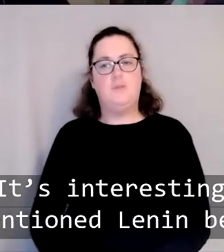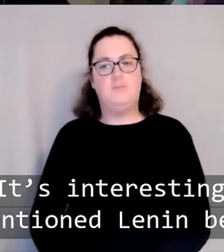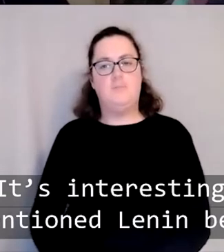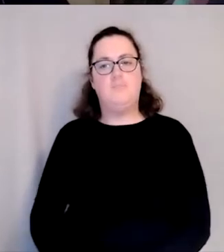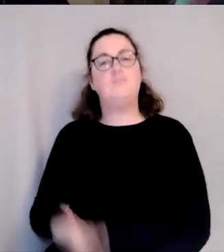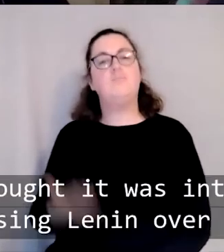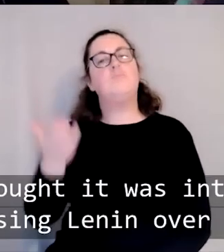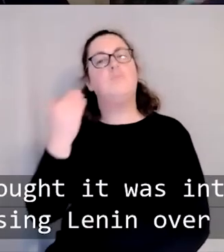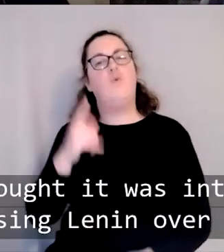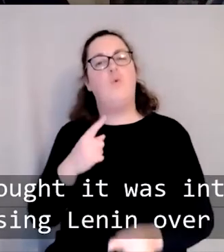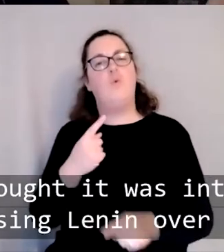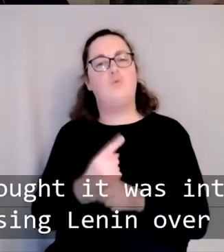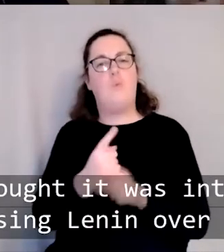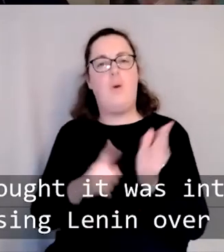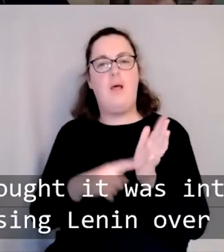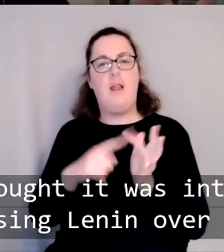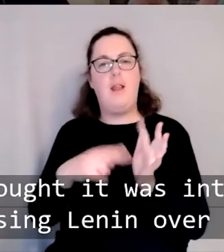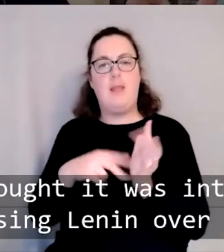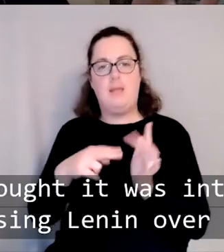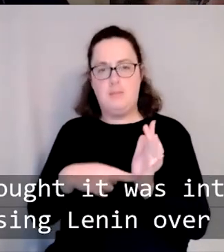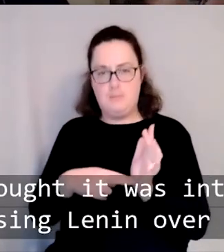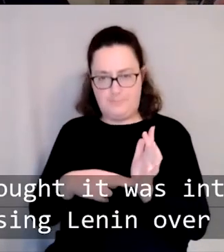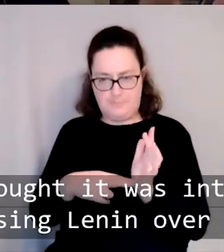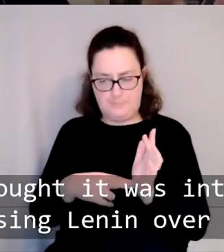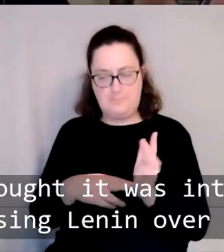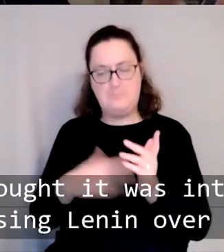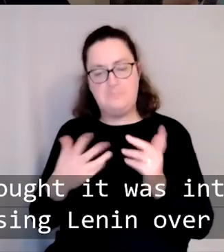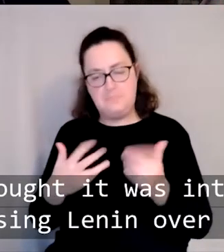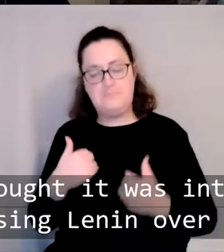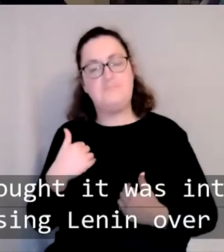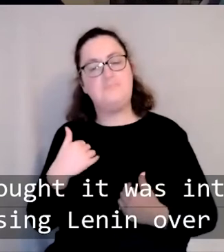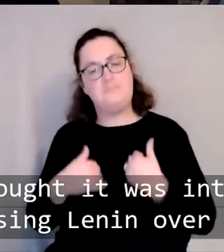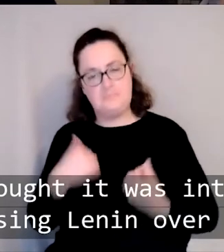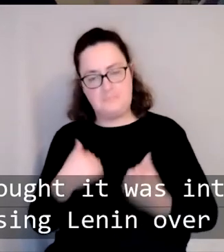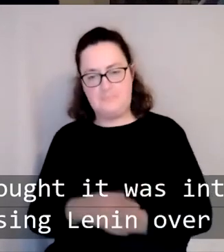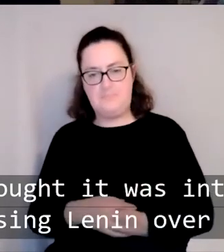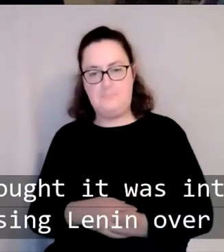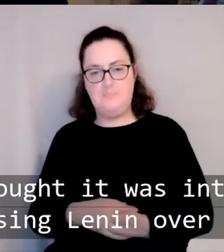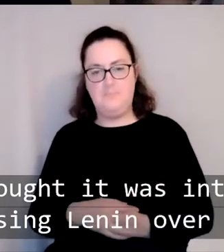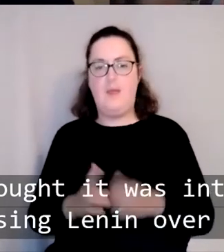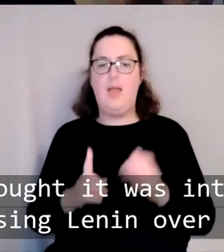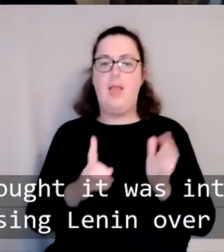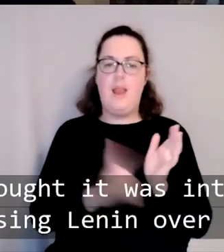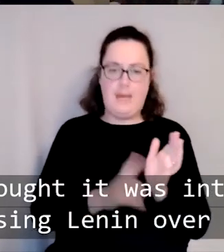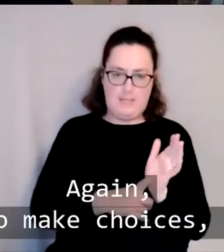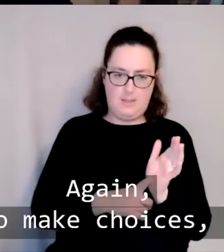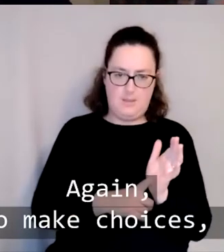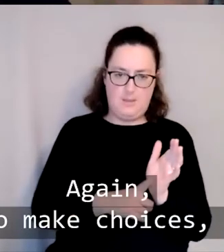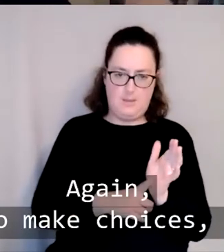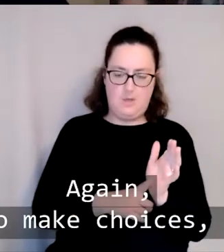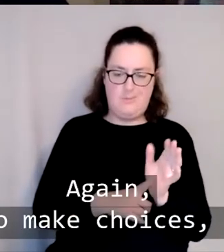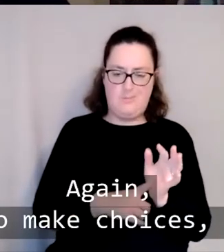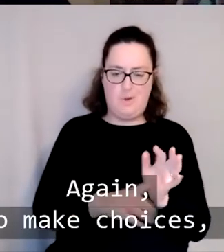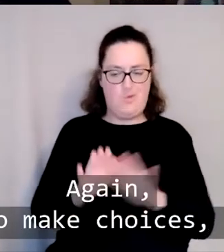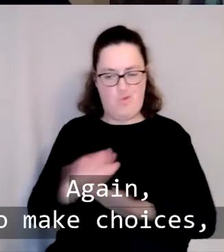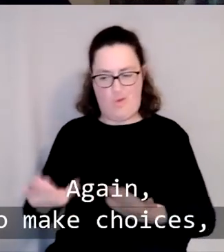Lenin before, and I thought it was interesting of choosing Lenin over Stalin. Again, you